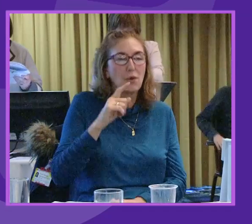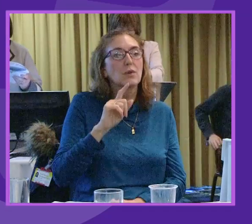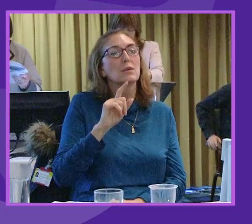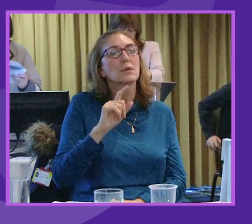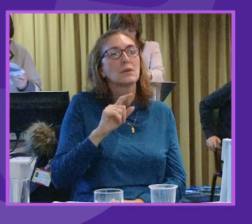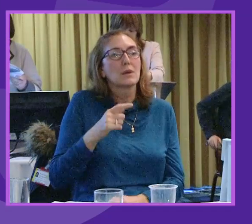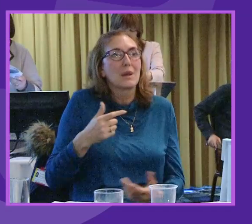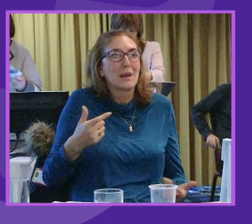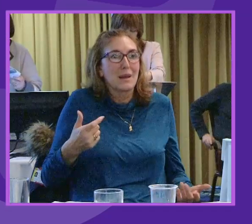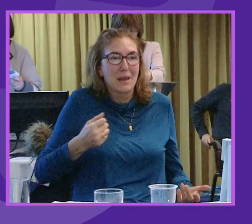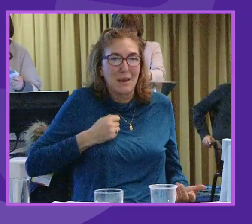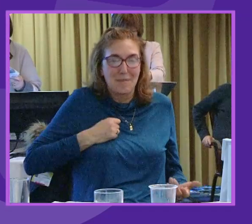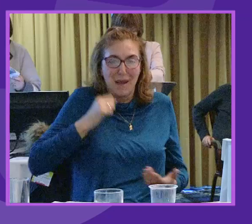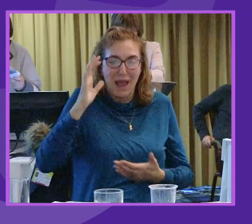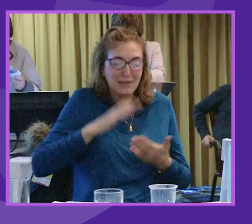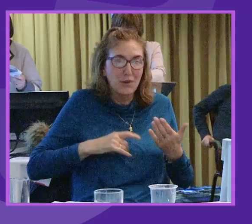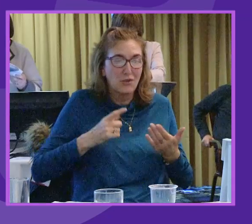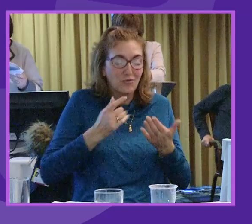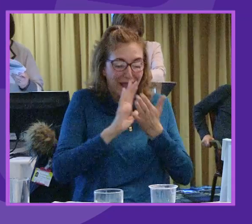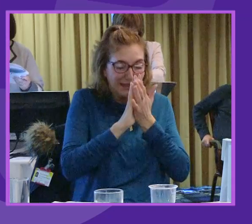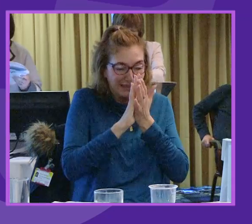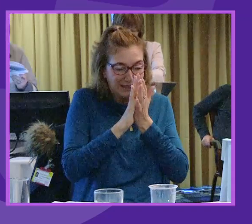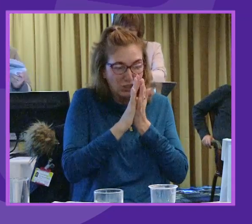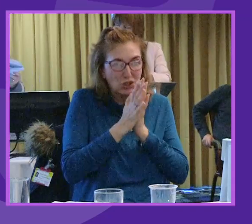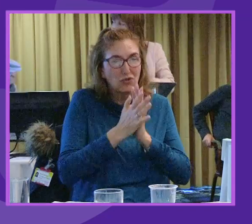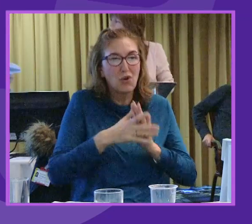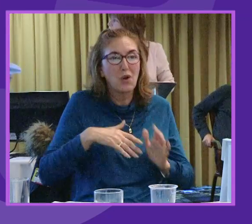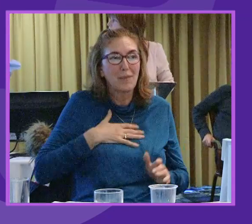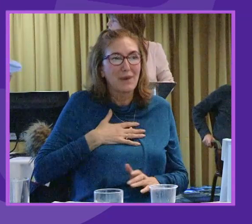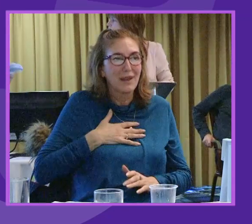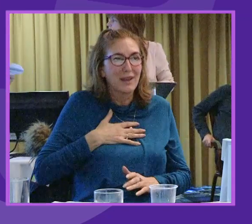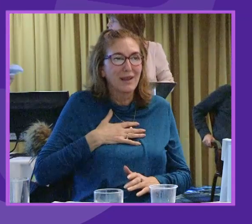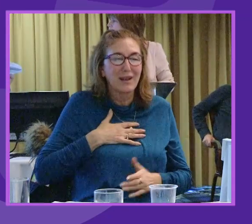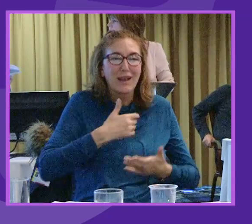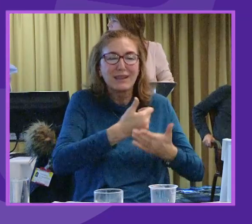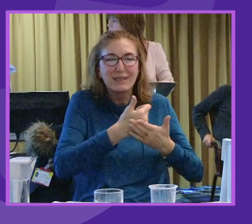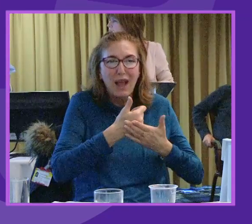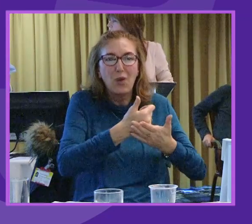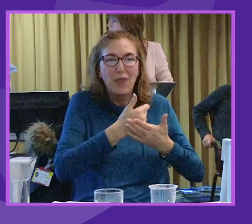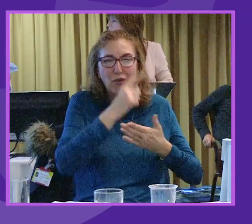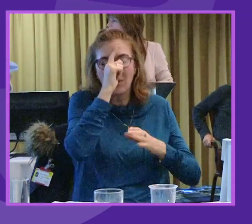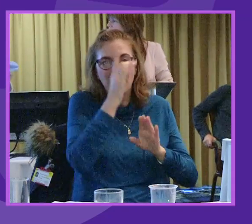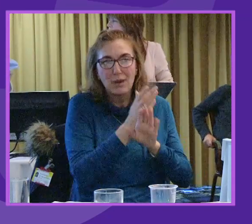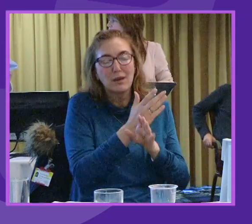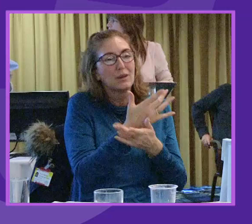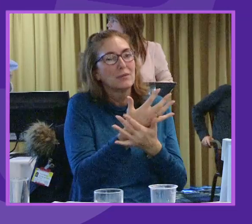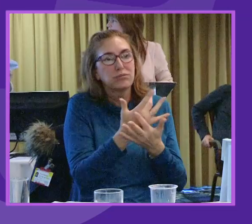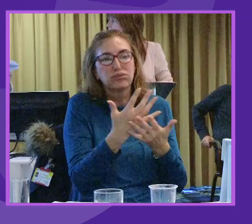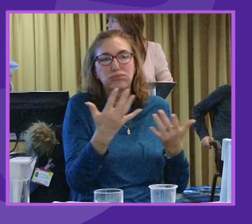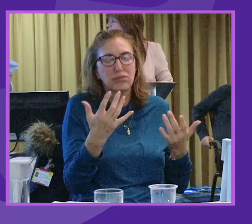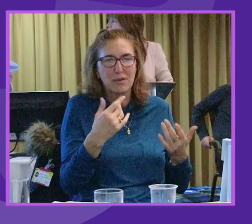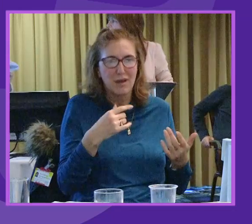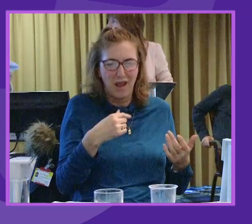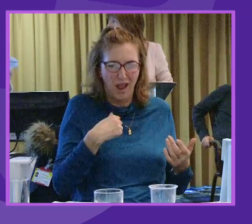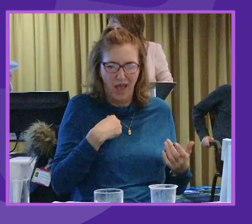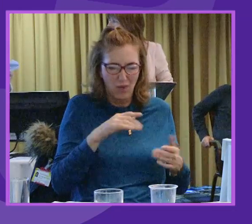And I used my lived experience because I didn't know what to do with it. It was destroying me. I had loads of psychotherapy and everything. It was absolutely